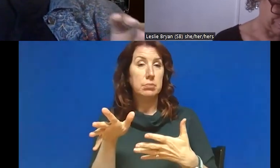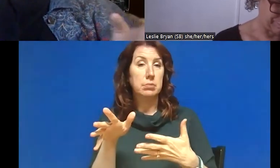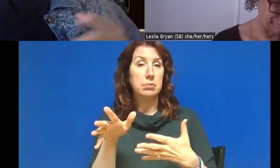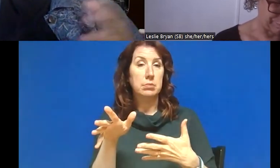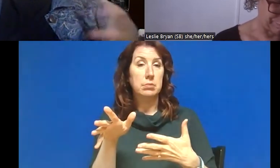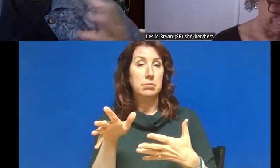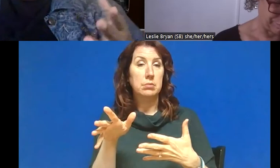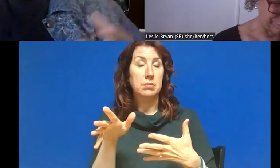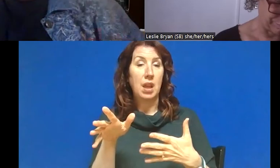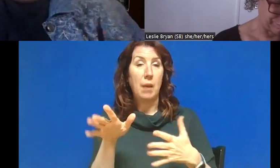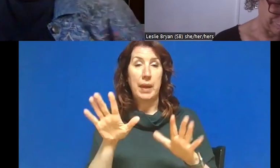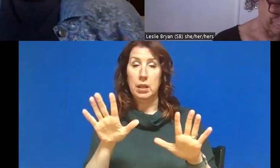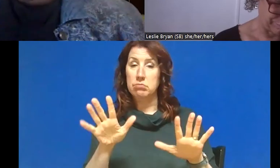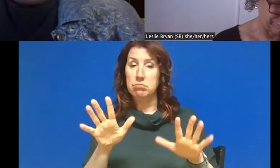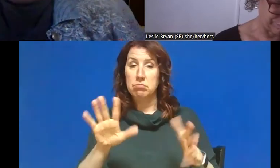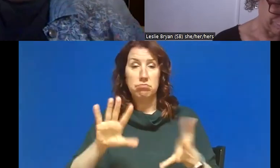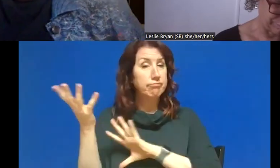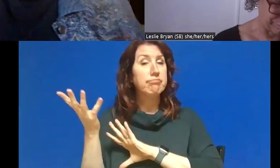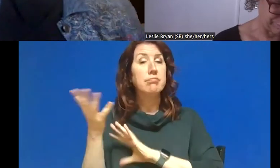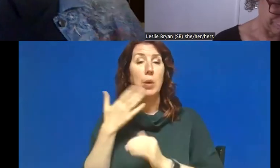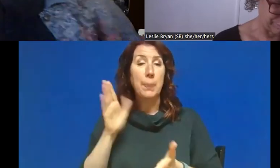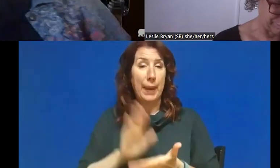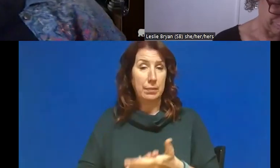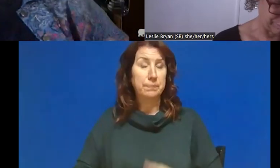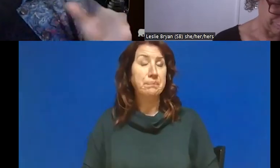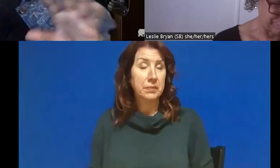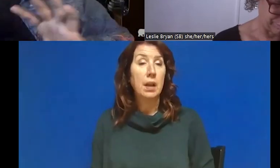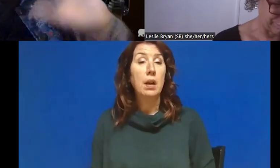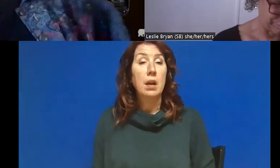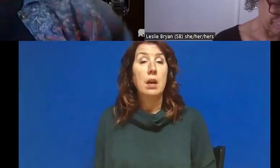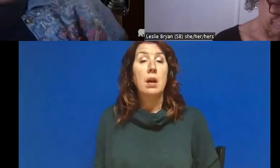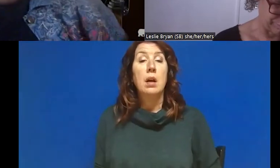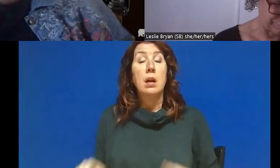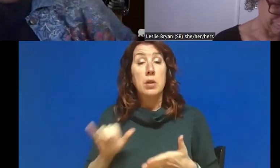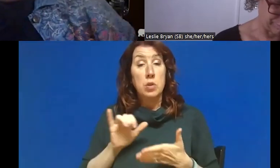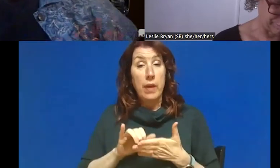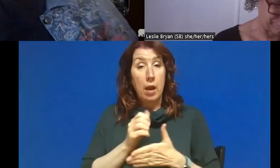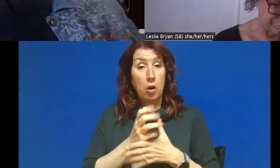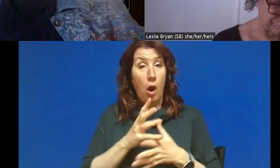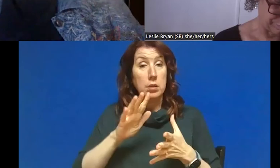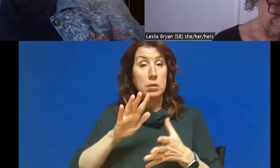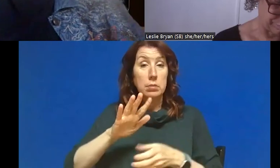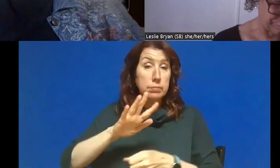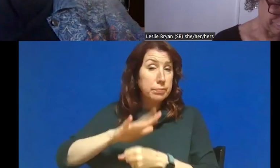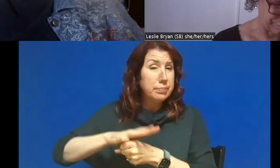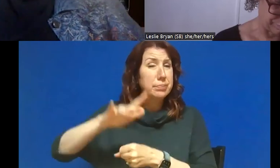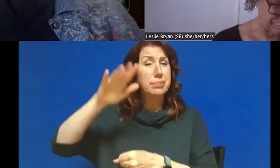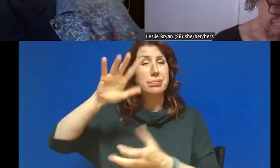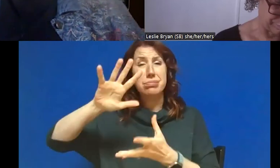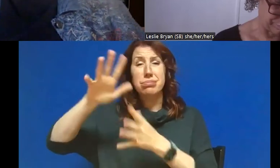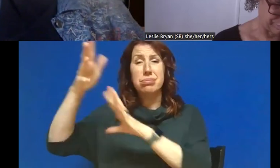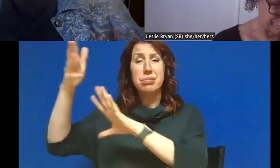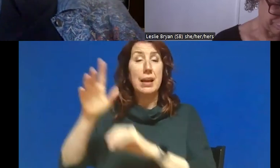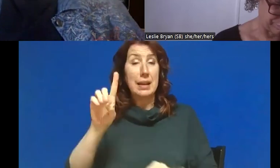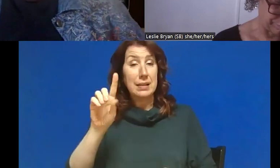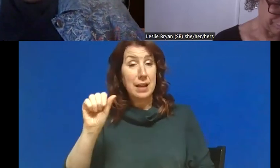in detritus. It was really bad. So that kind of created an entire uproar, and disabled people were kind of like, yeah, you kind of